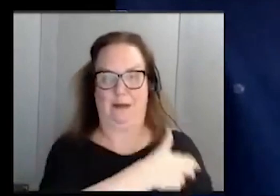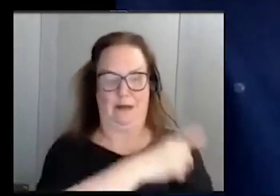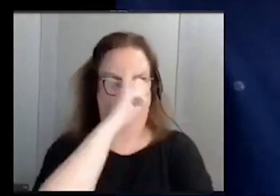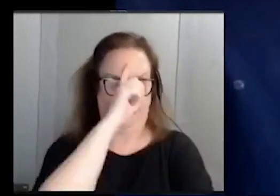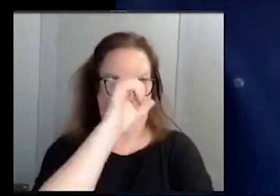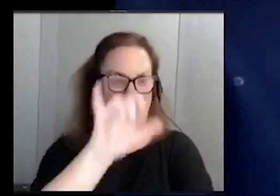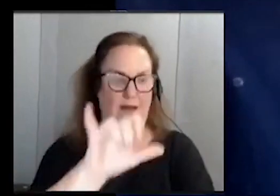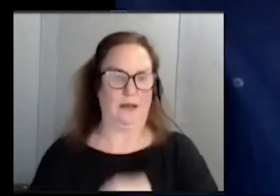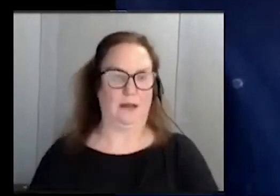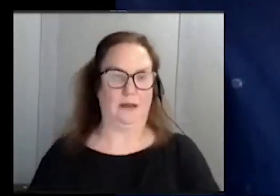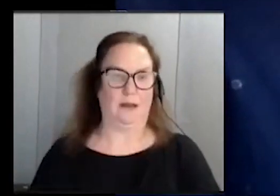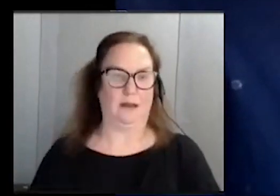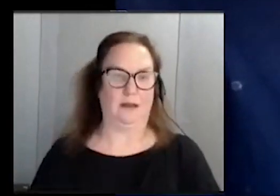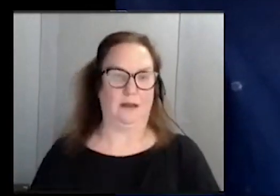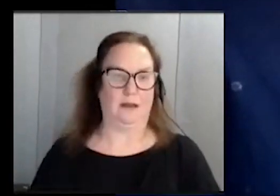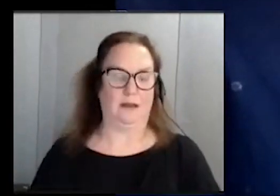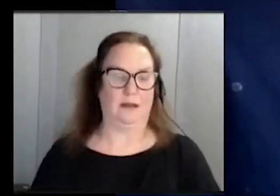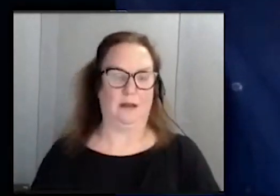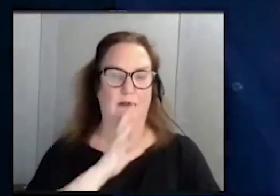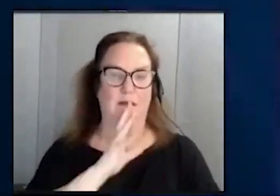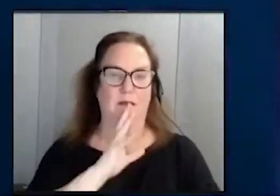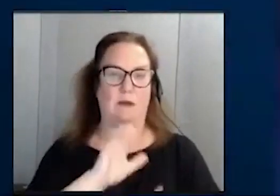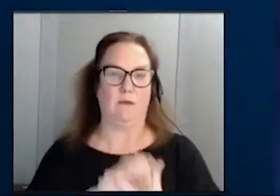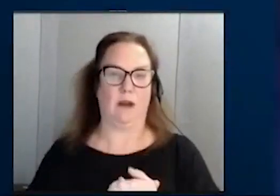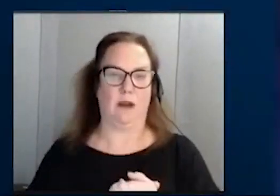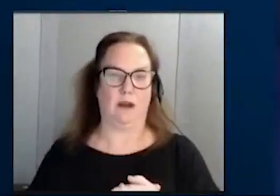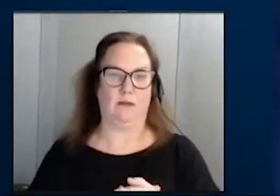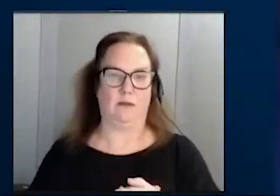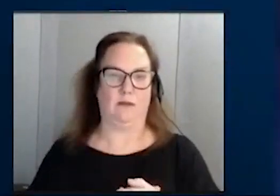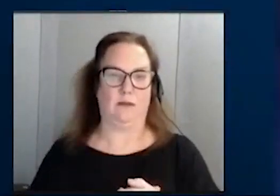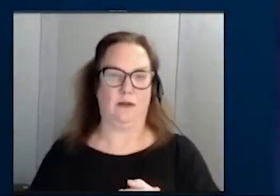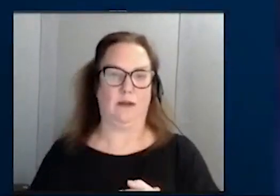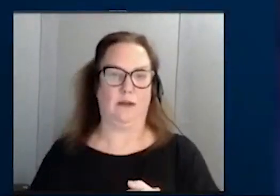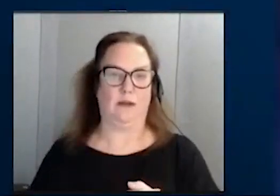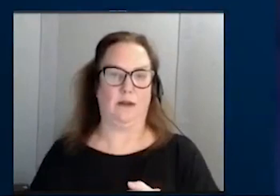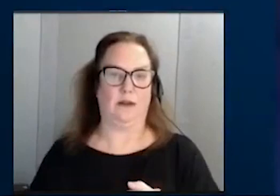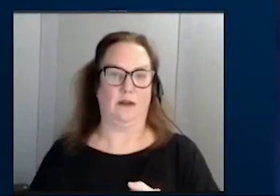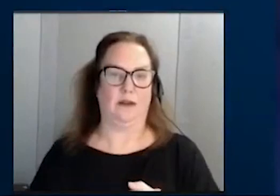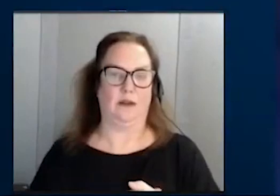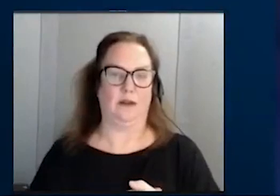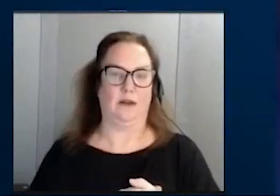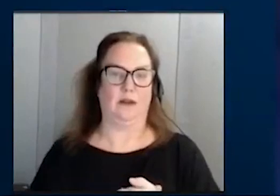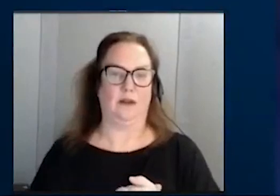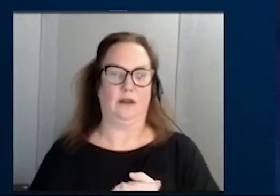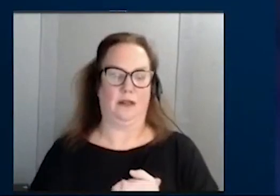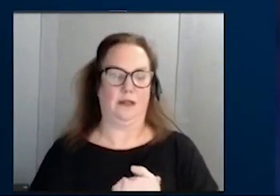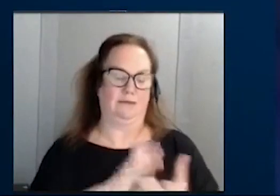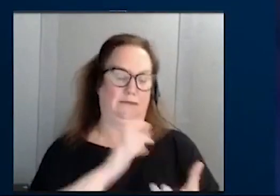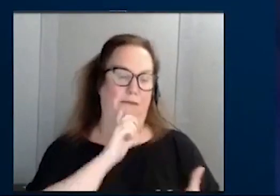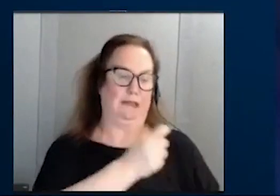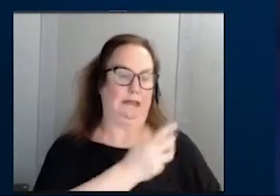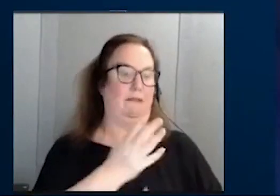and I talked to my wife quite a bit, and, it broke into phases.